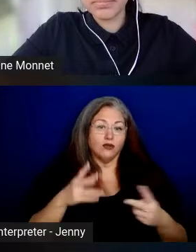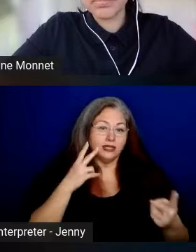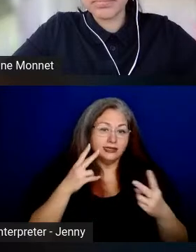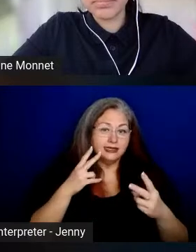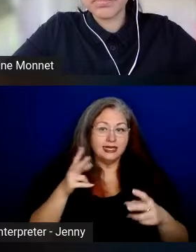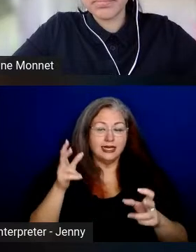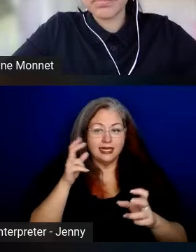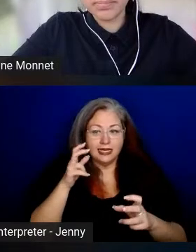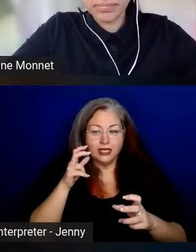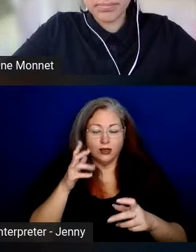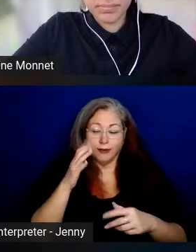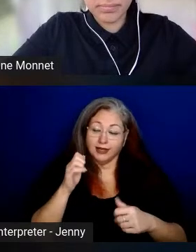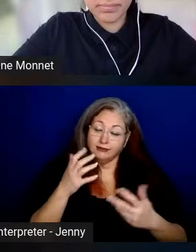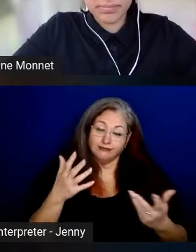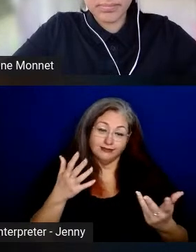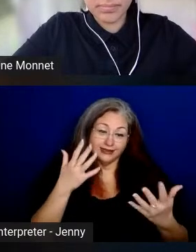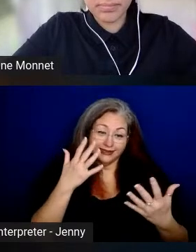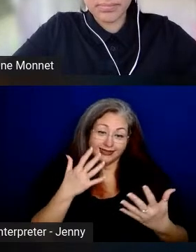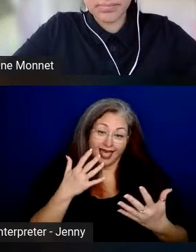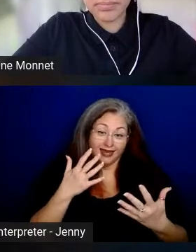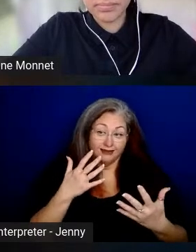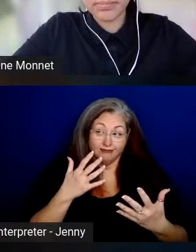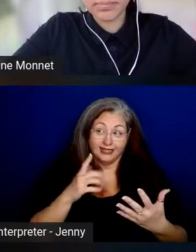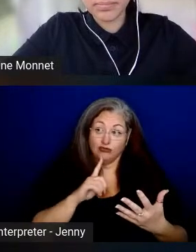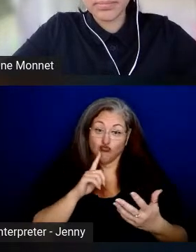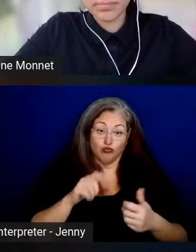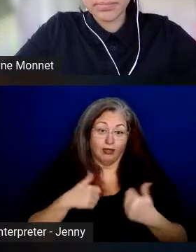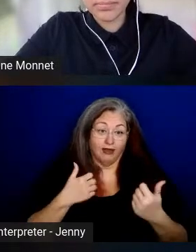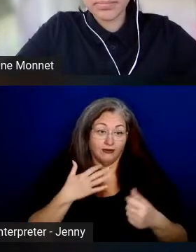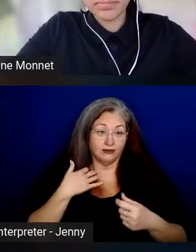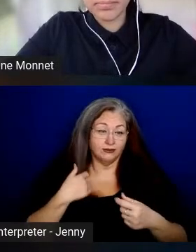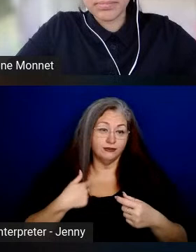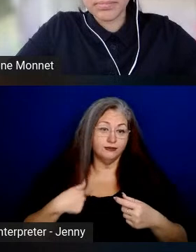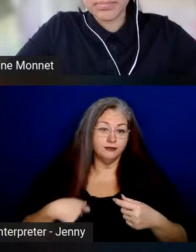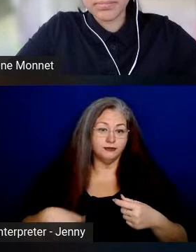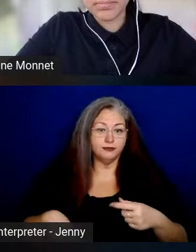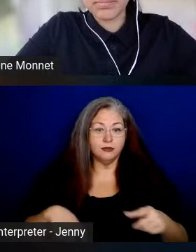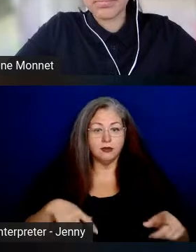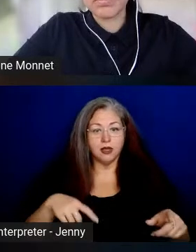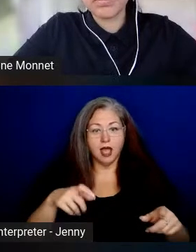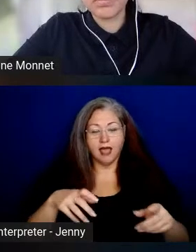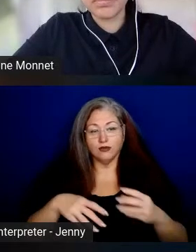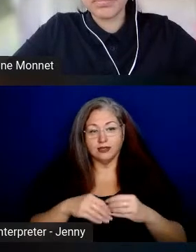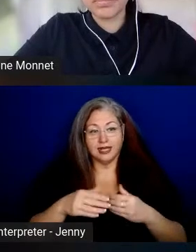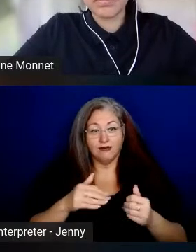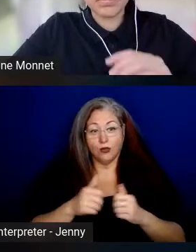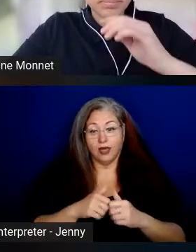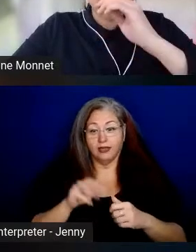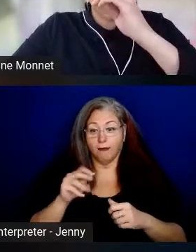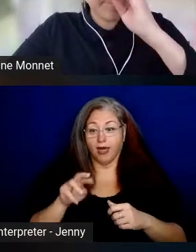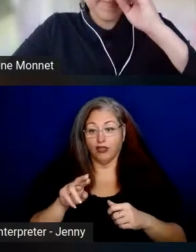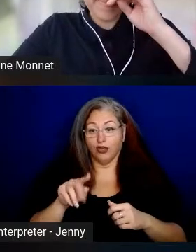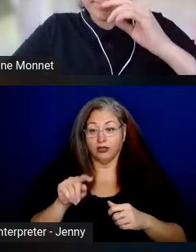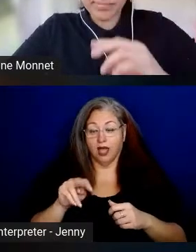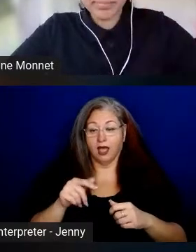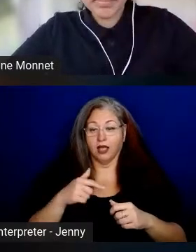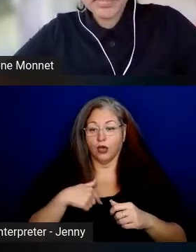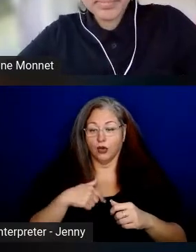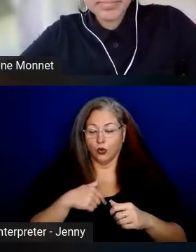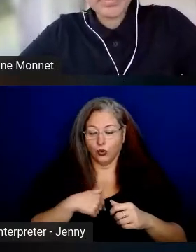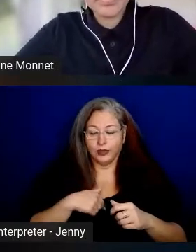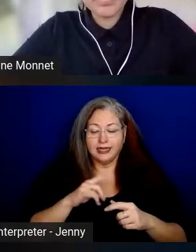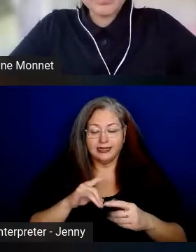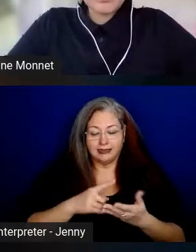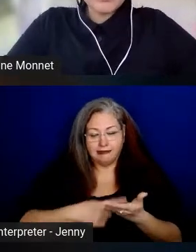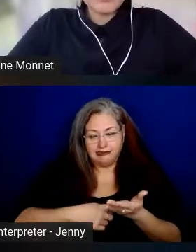because sadly, that's just a reality. And I have to say, even as Mother Tongue team, we've grappled with that when